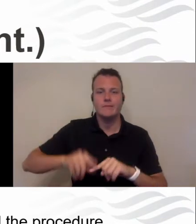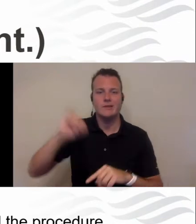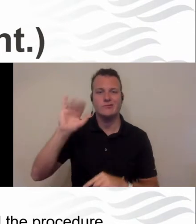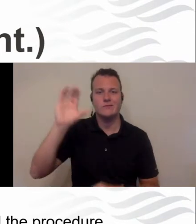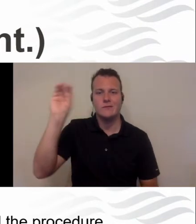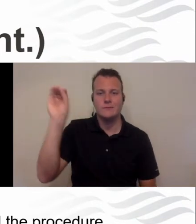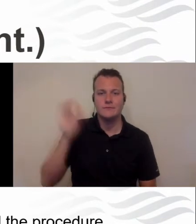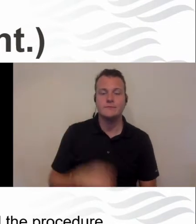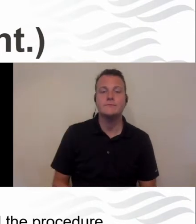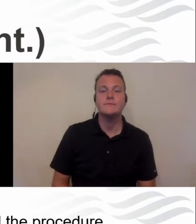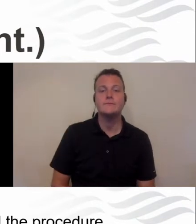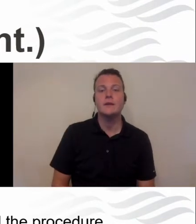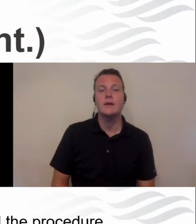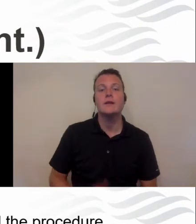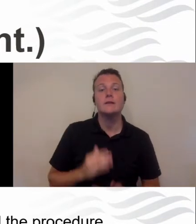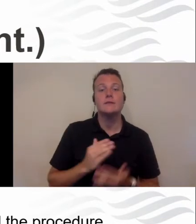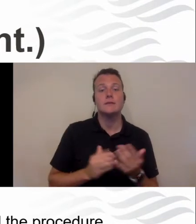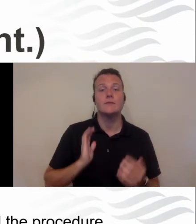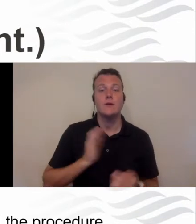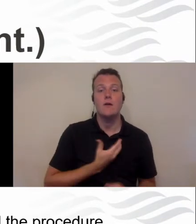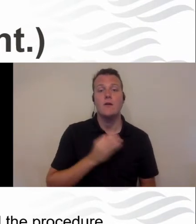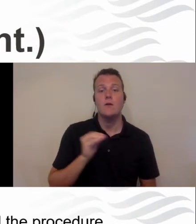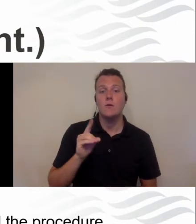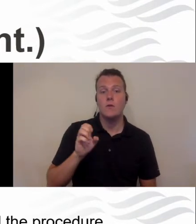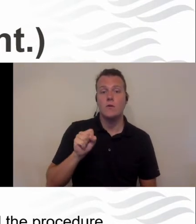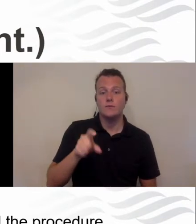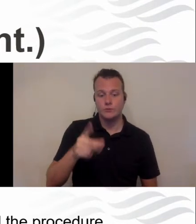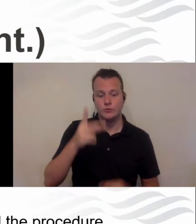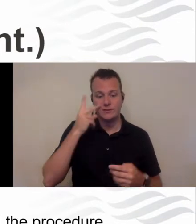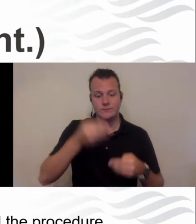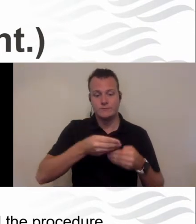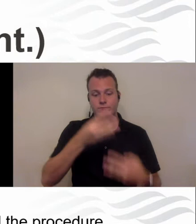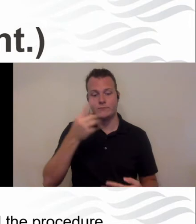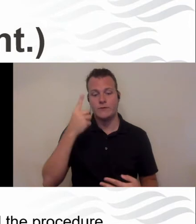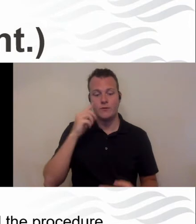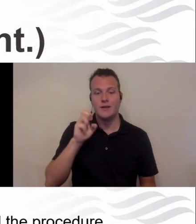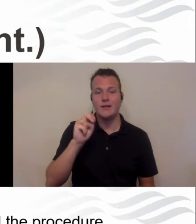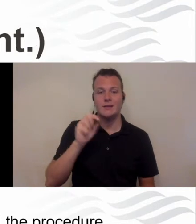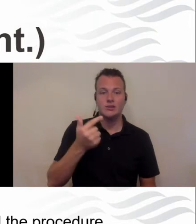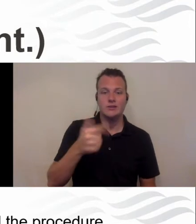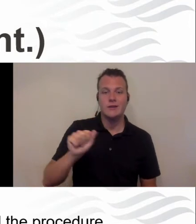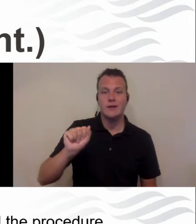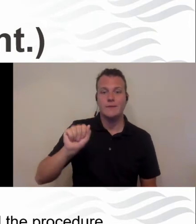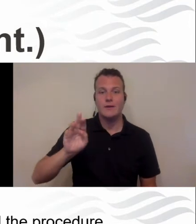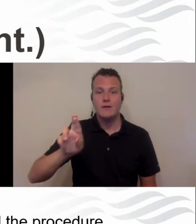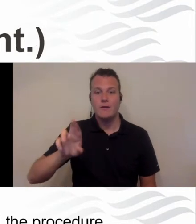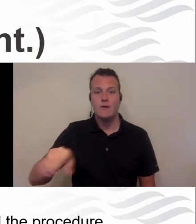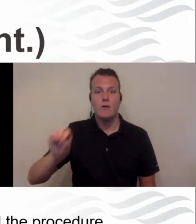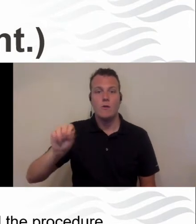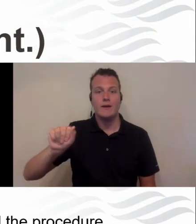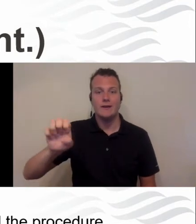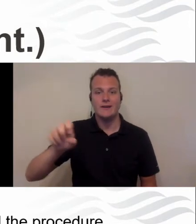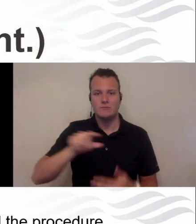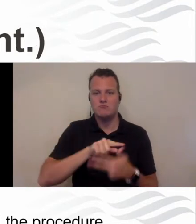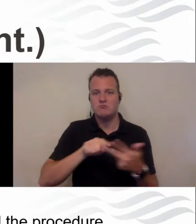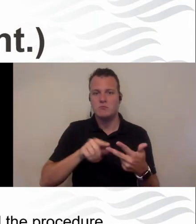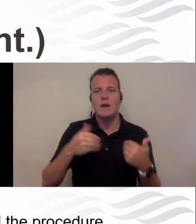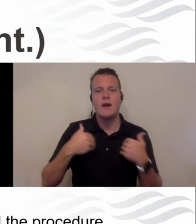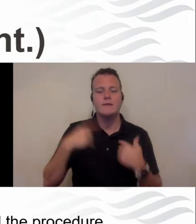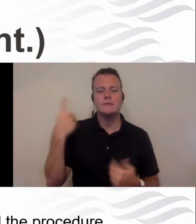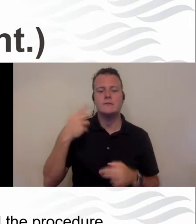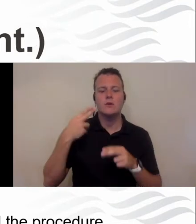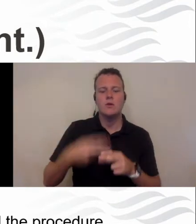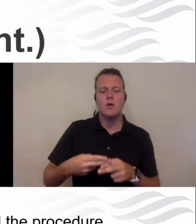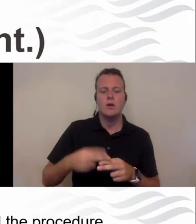of our codes, and you see them all there for ENG, ABR, and OAE, have something called a TCPC